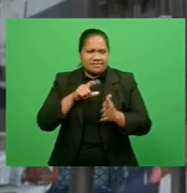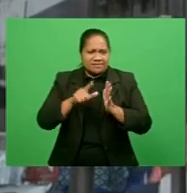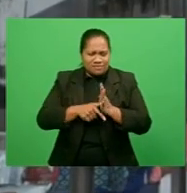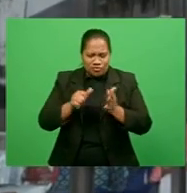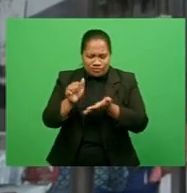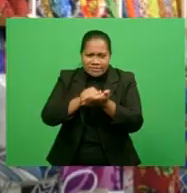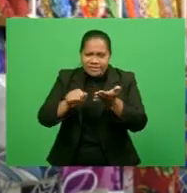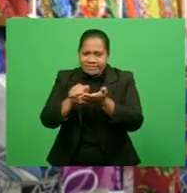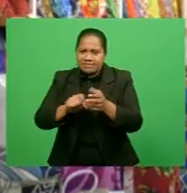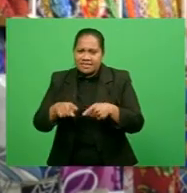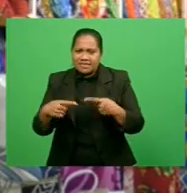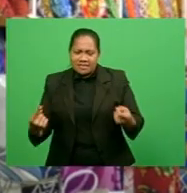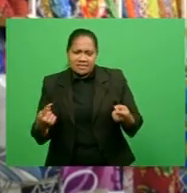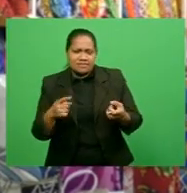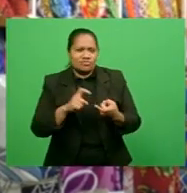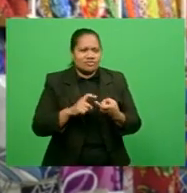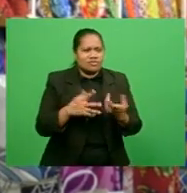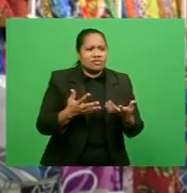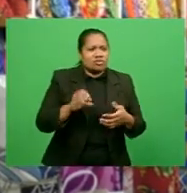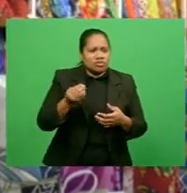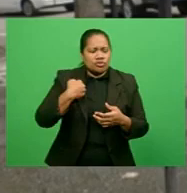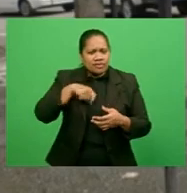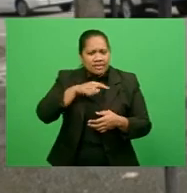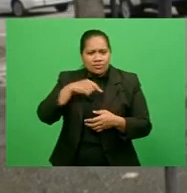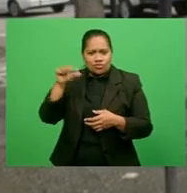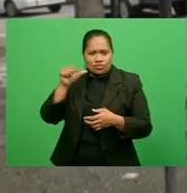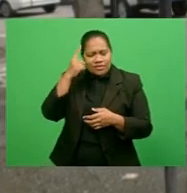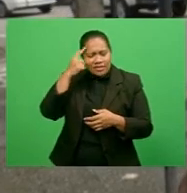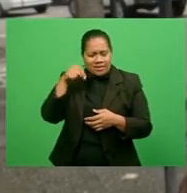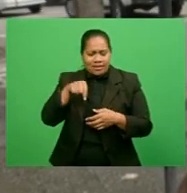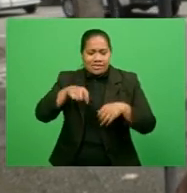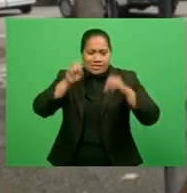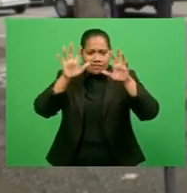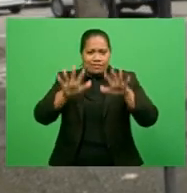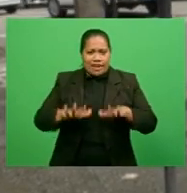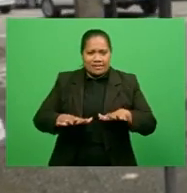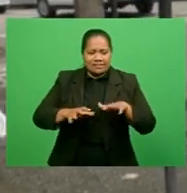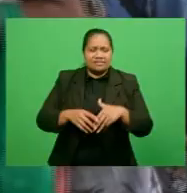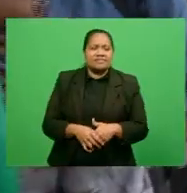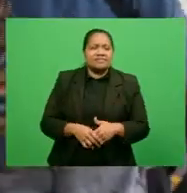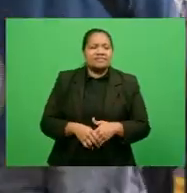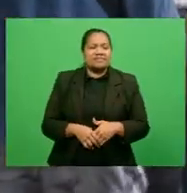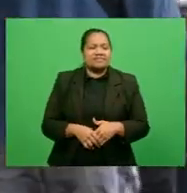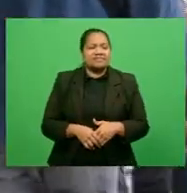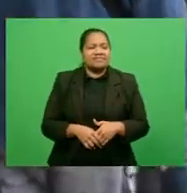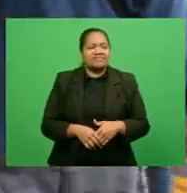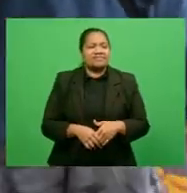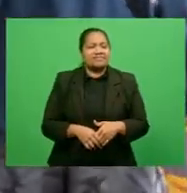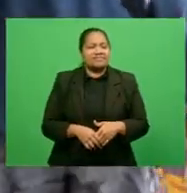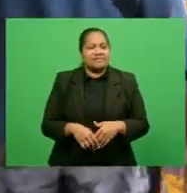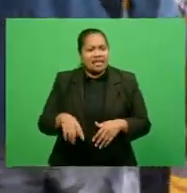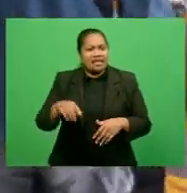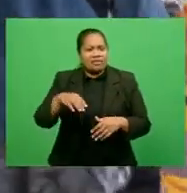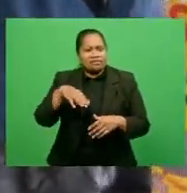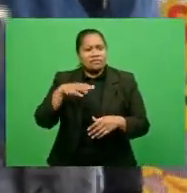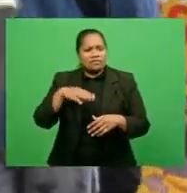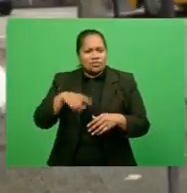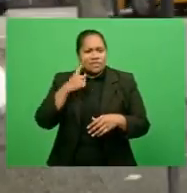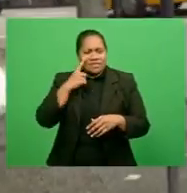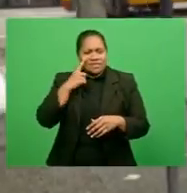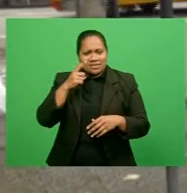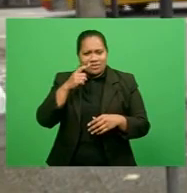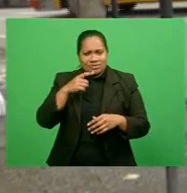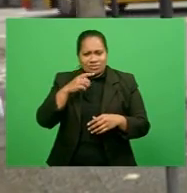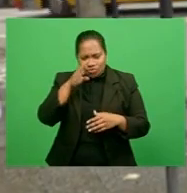affordable rate. We should consider this as a blessing. It's good, plenty things will be cheaper here in this SUVA. Might